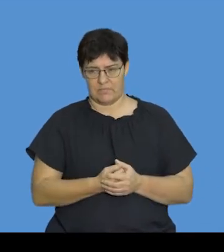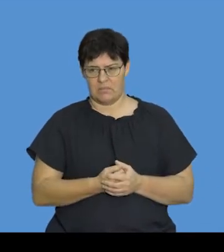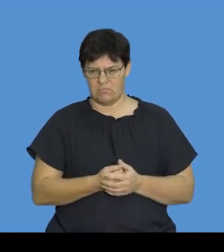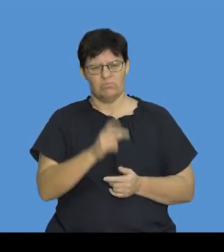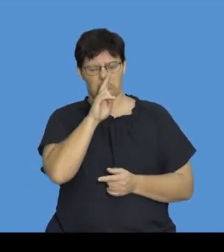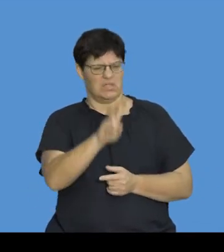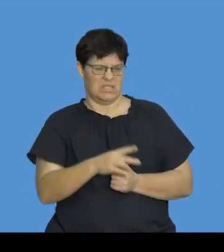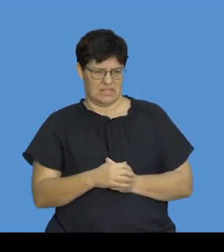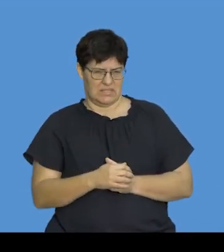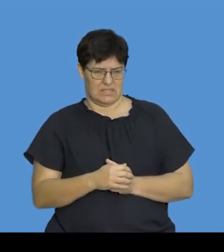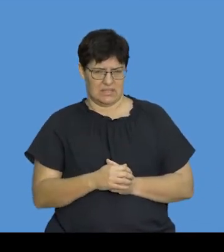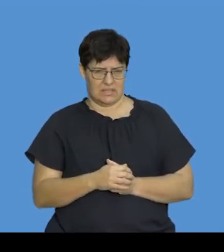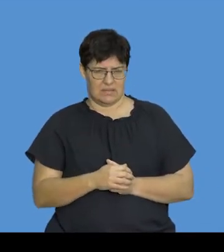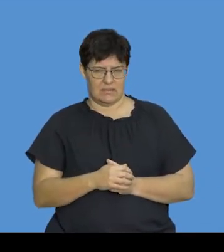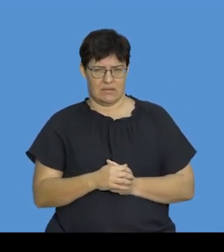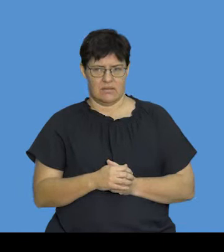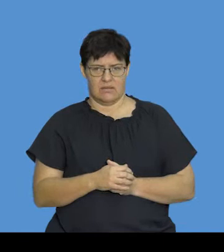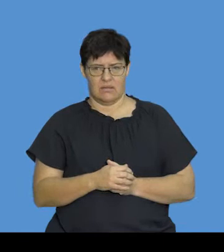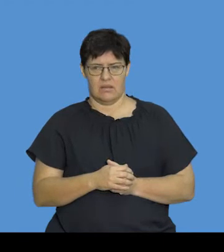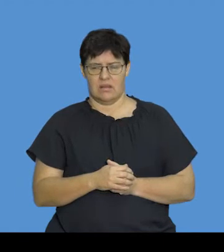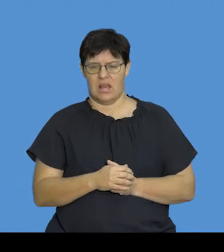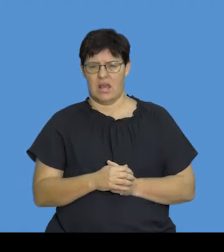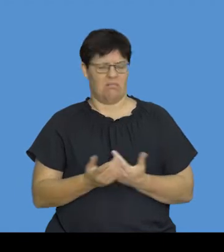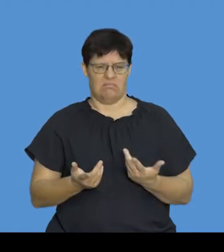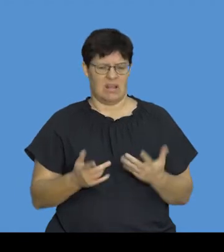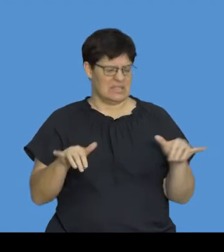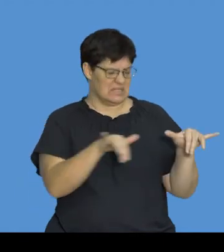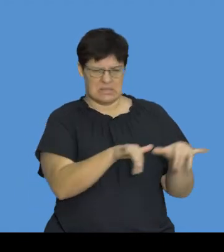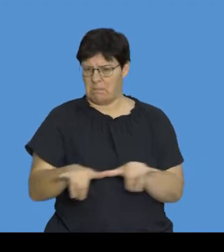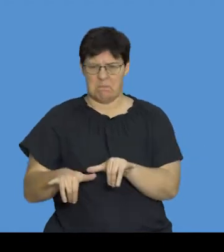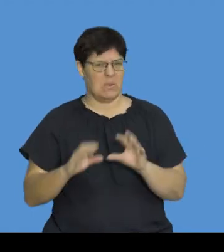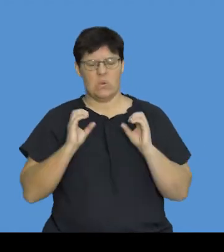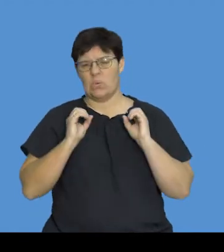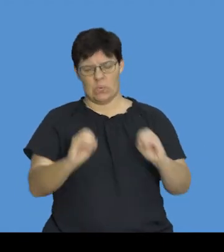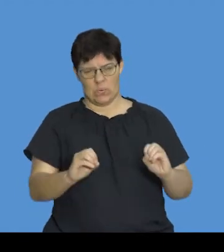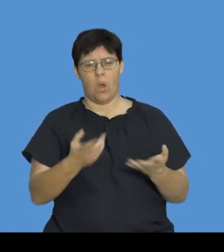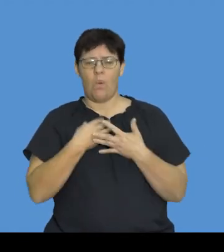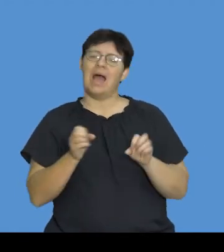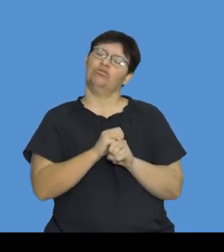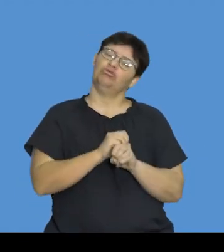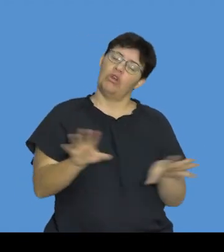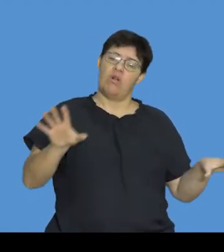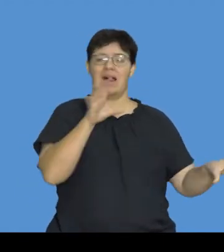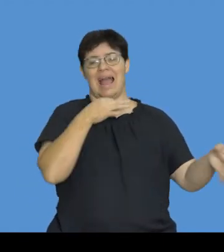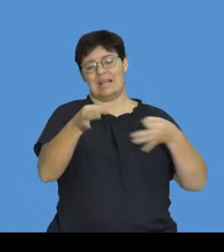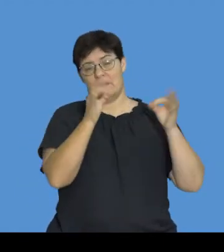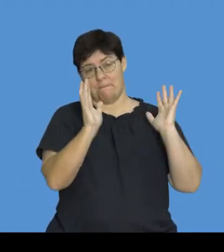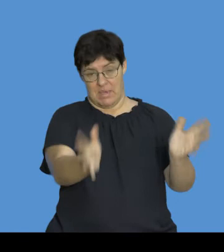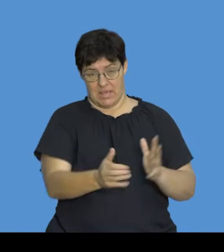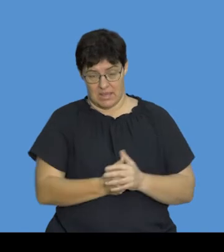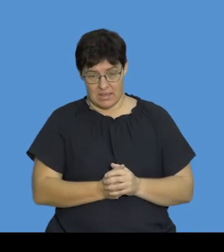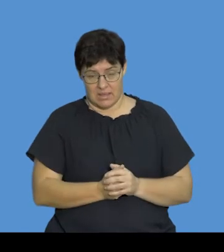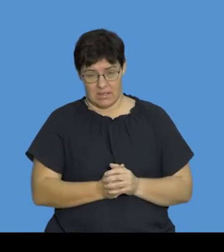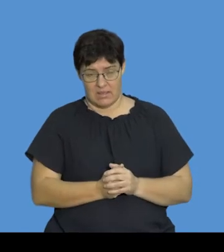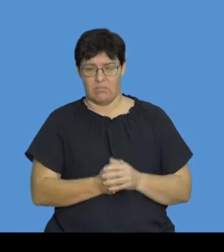see here that this will not even give you any like terms, right? Because we're just doing it in general terms. So all of these